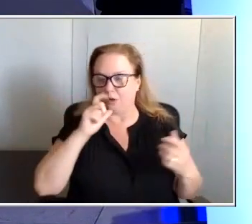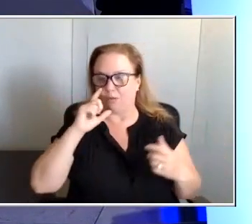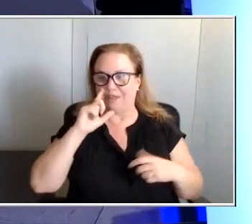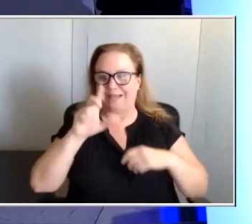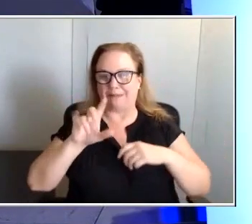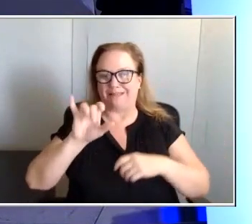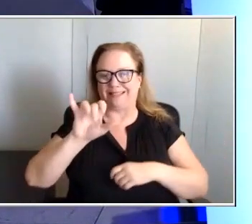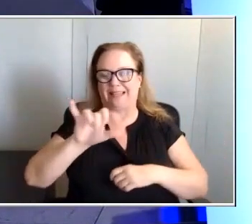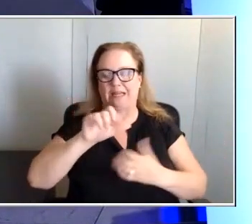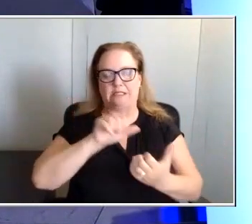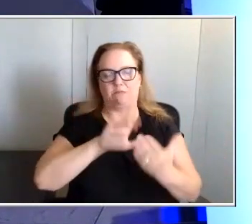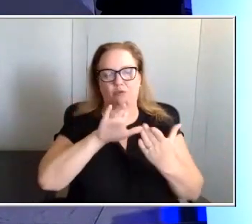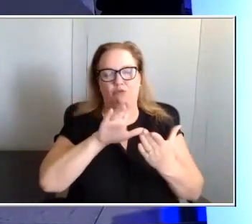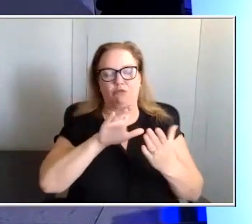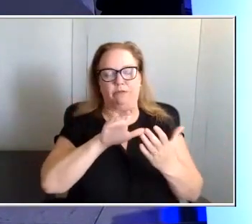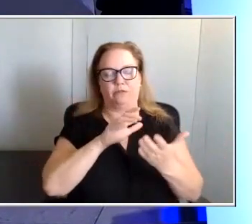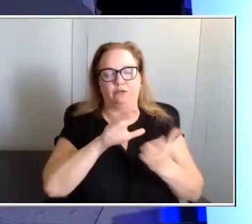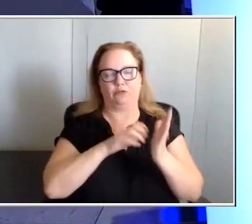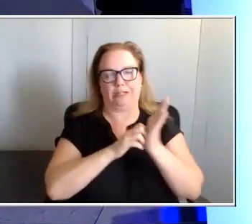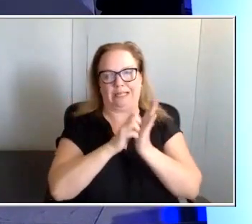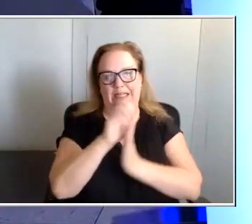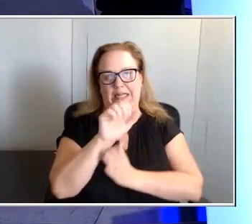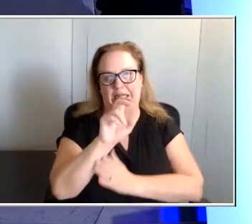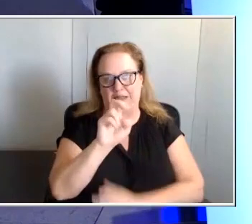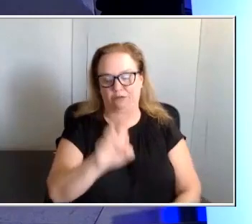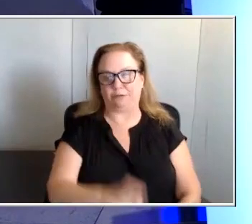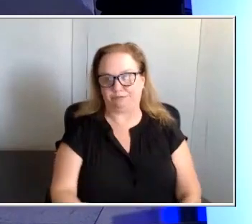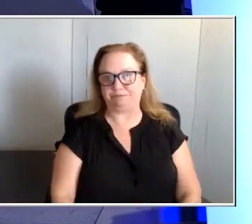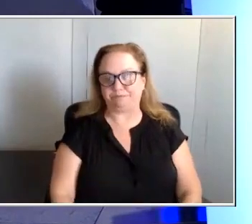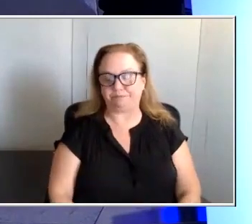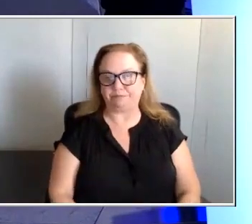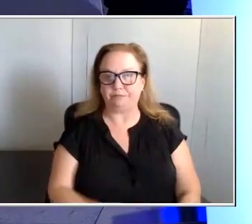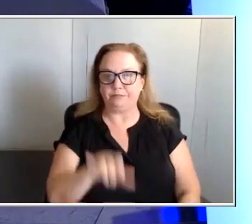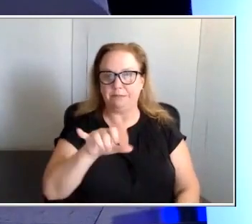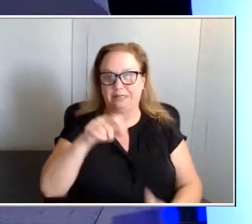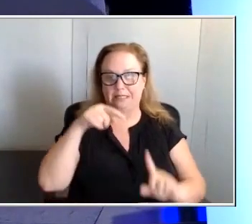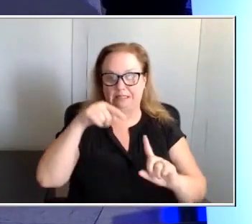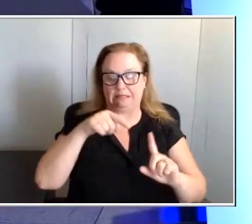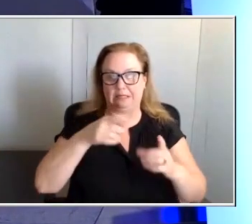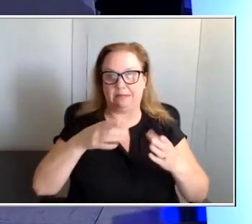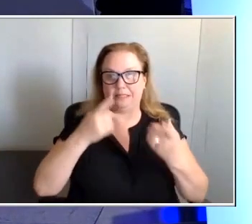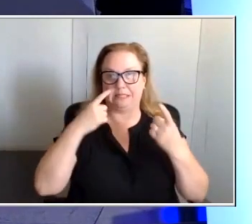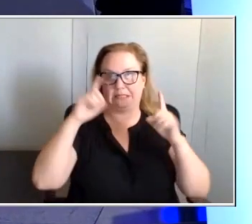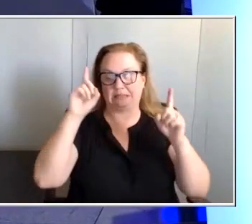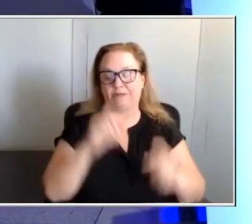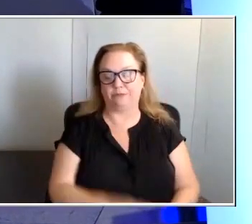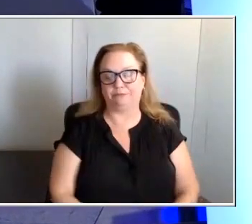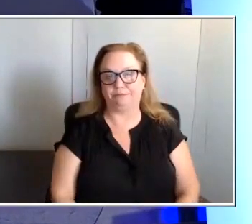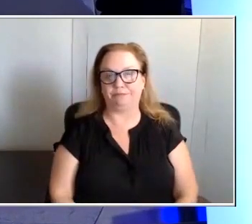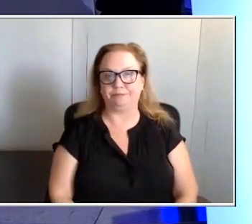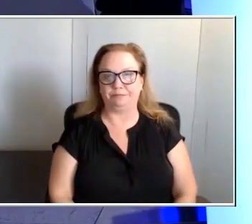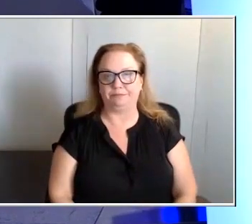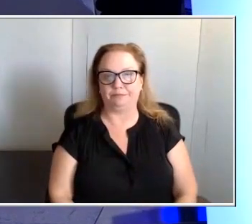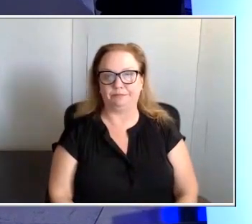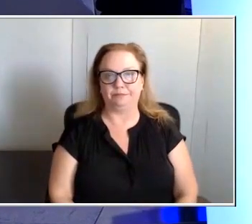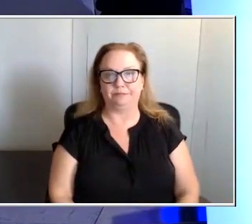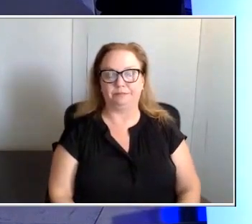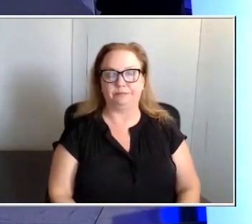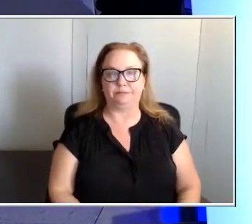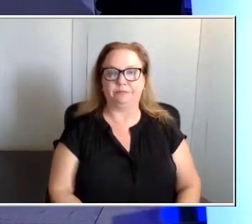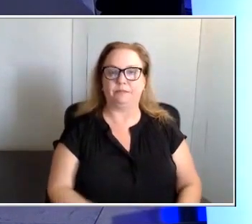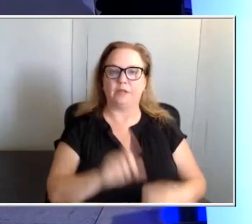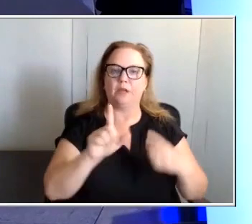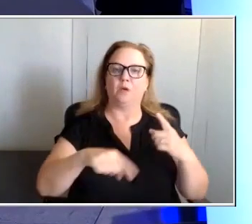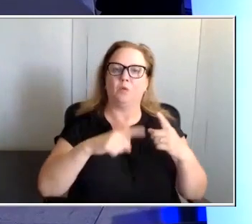approach to treating cancer. Correct. But in this case, it can be pretty successful. Absolutely. Yeah, and then but when do you